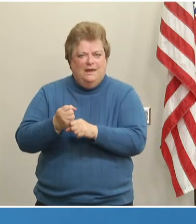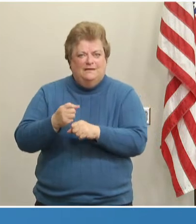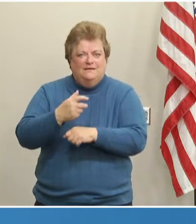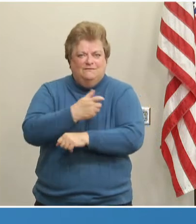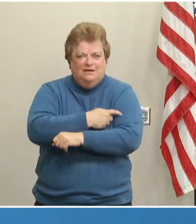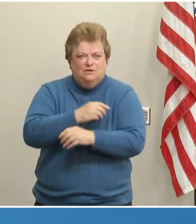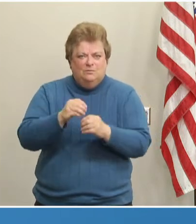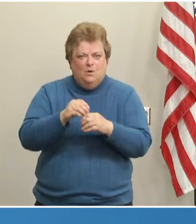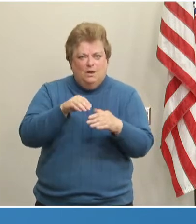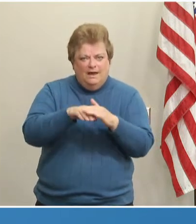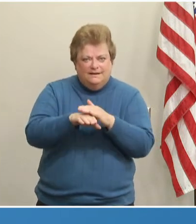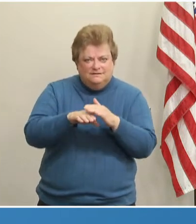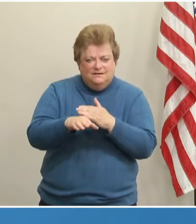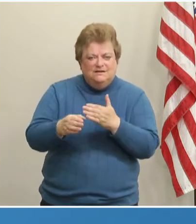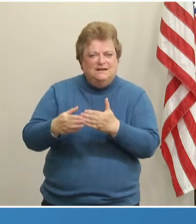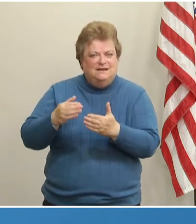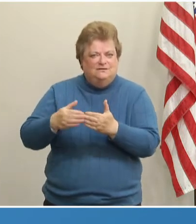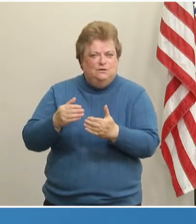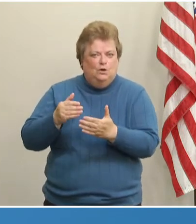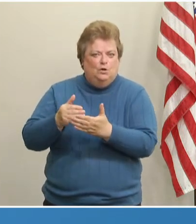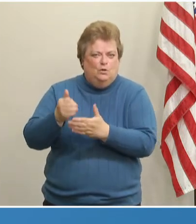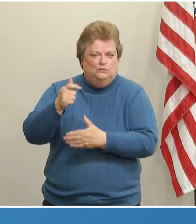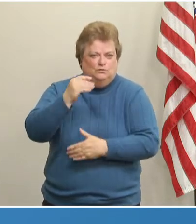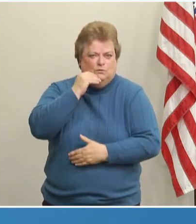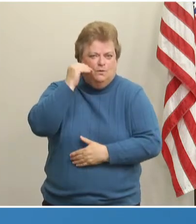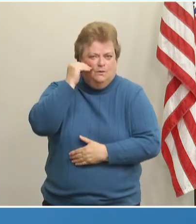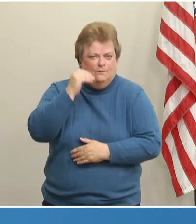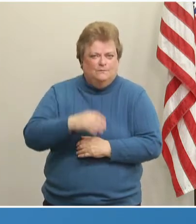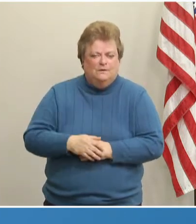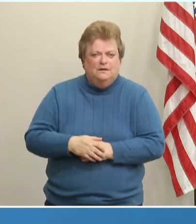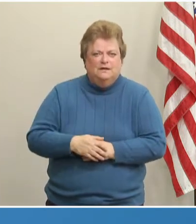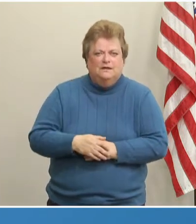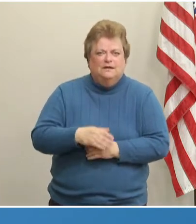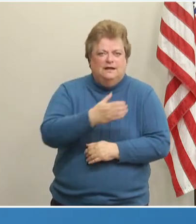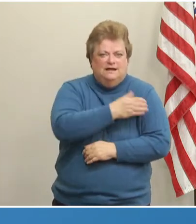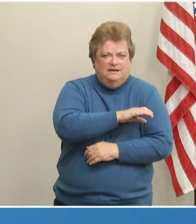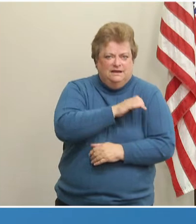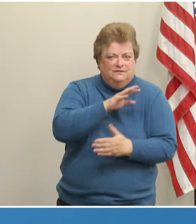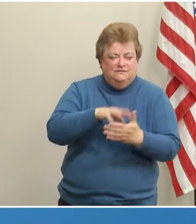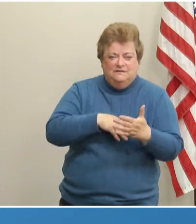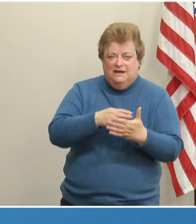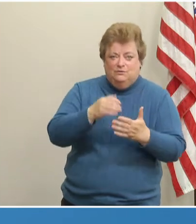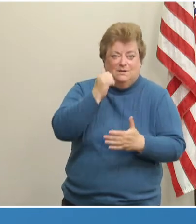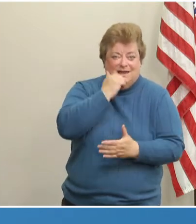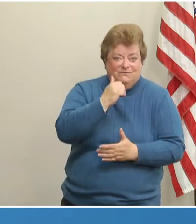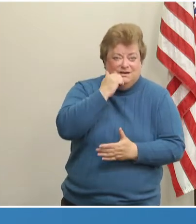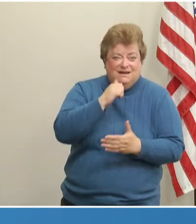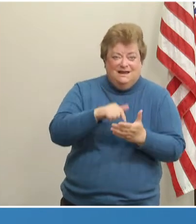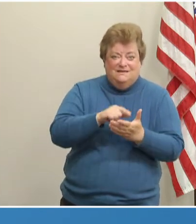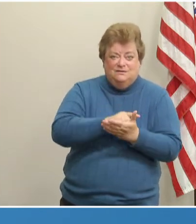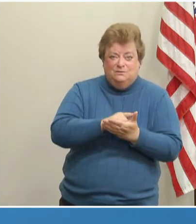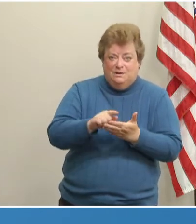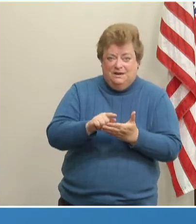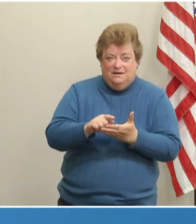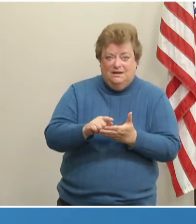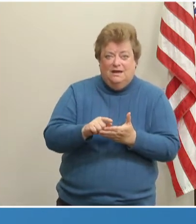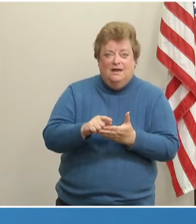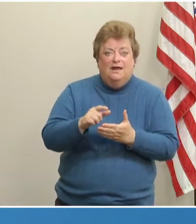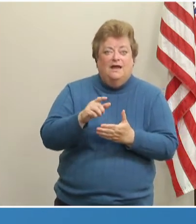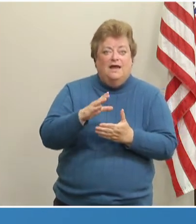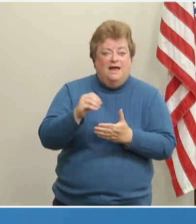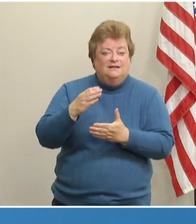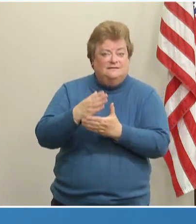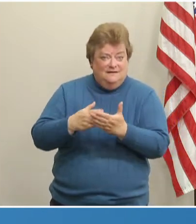accessible, convenient, and closer to home. Clinics are scheduled every day this week, and some of the clinics will